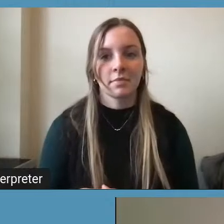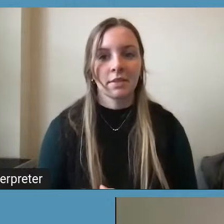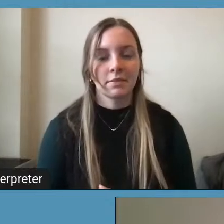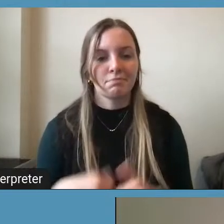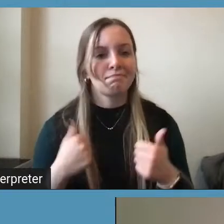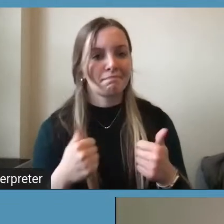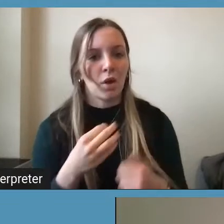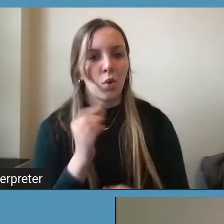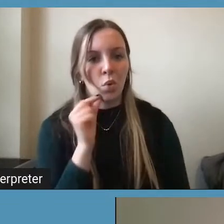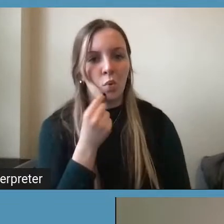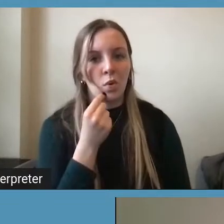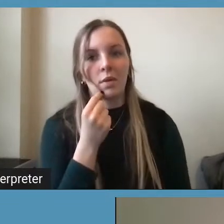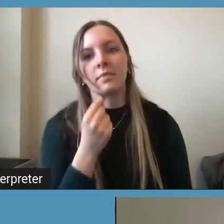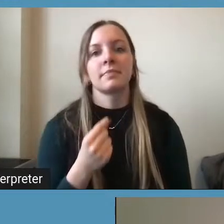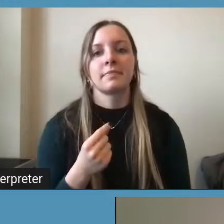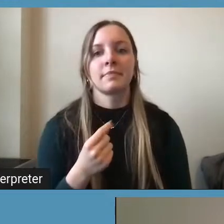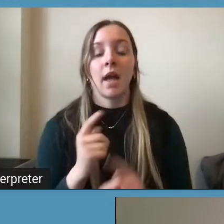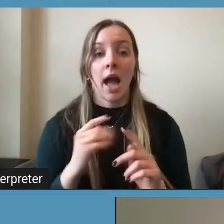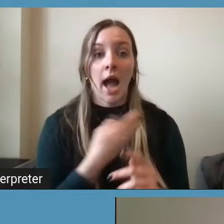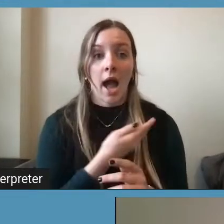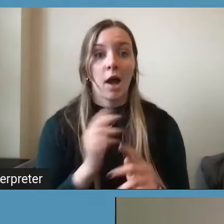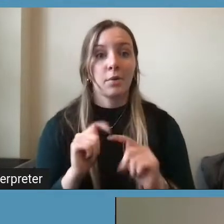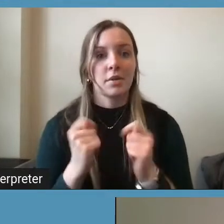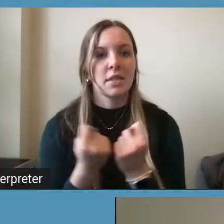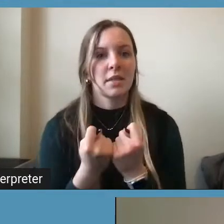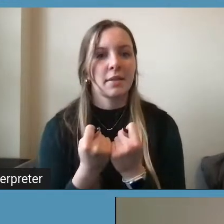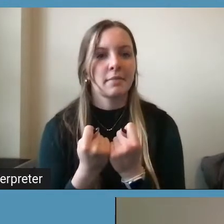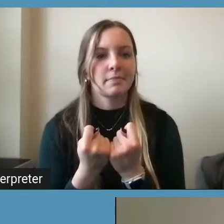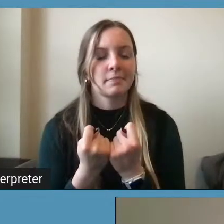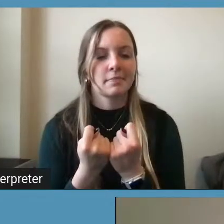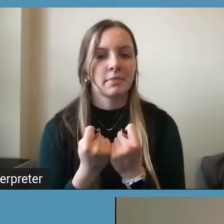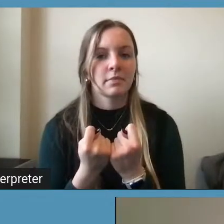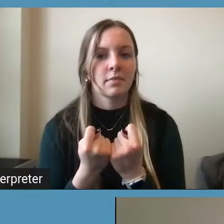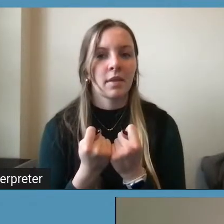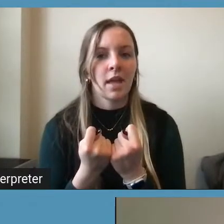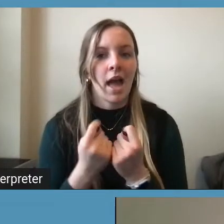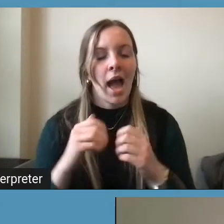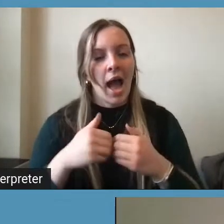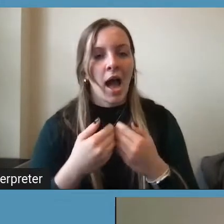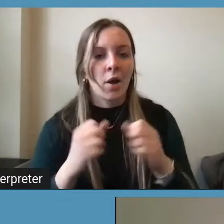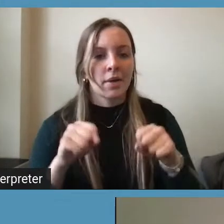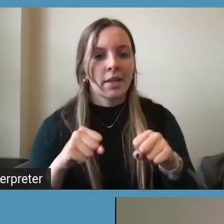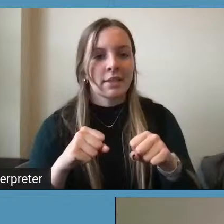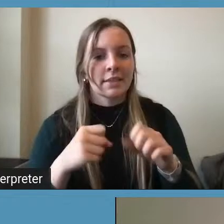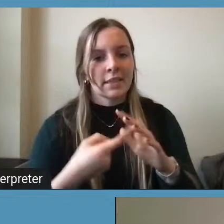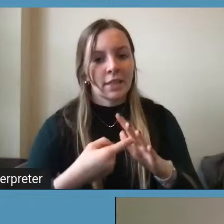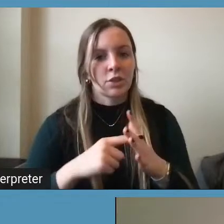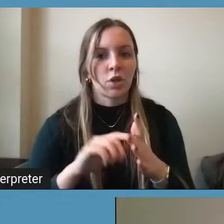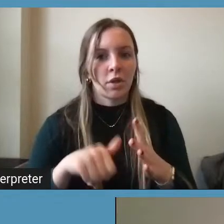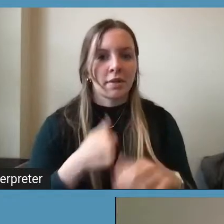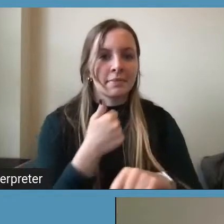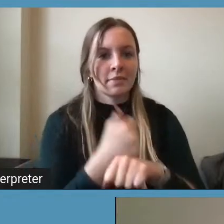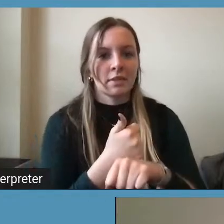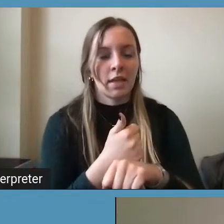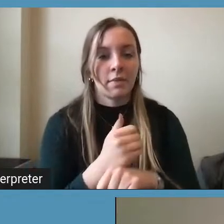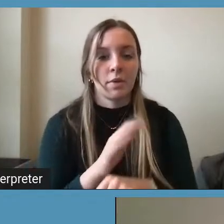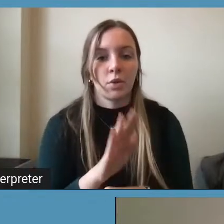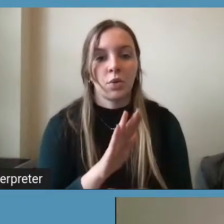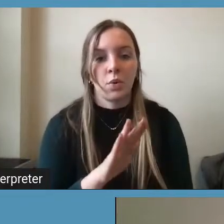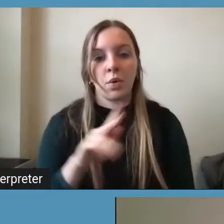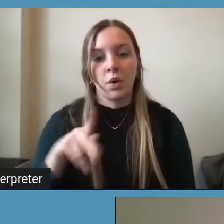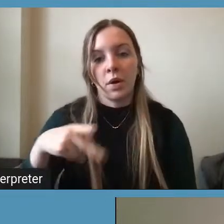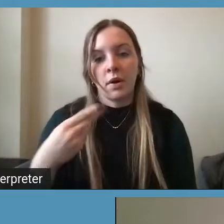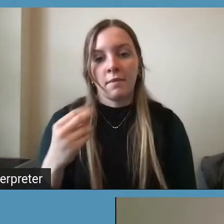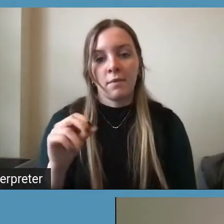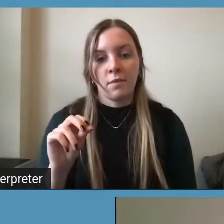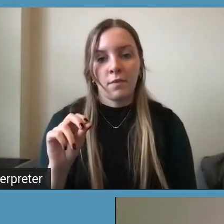wondering if there are tutorials or guides for getting started with photogrammetry on your website or elsewhere. So I suspect the answer is yes, and the